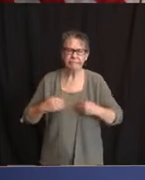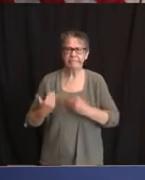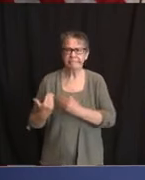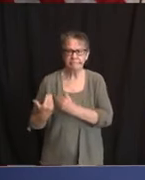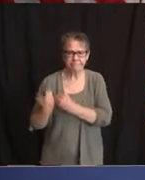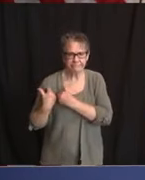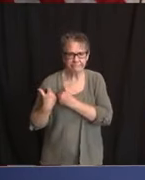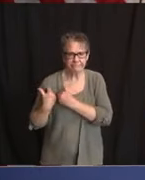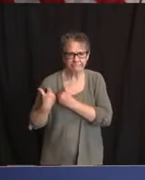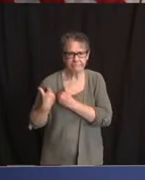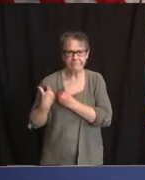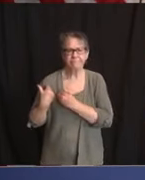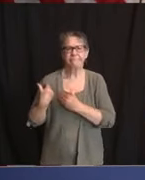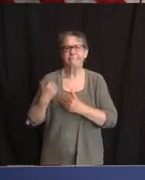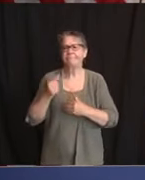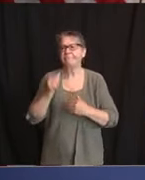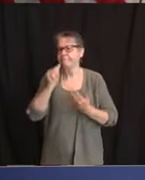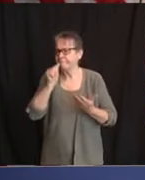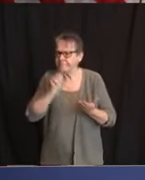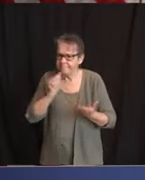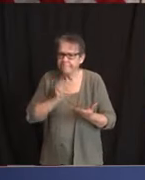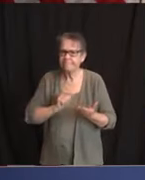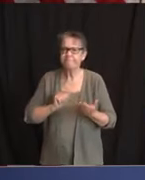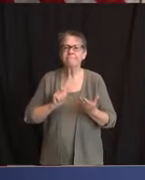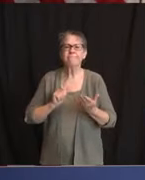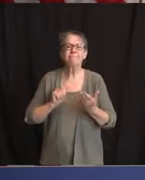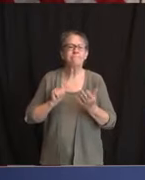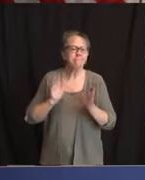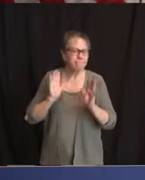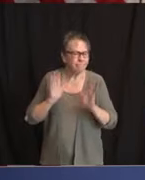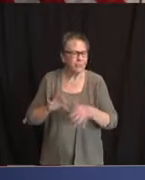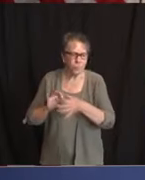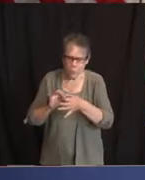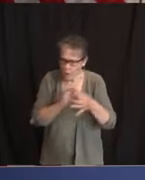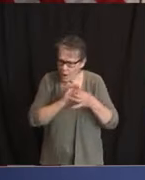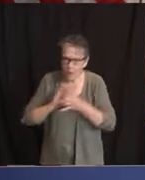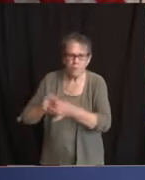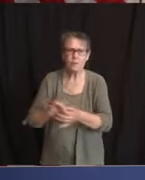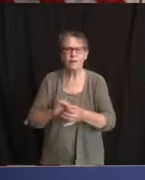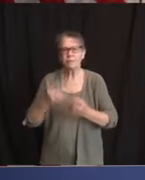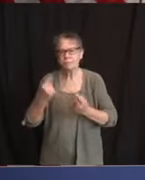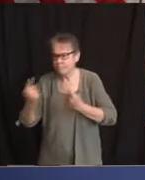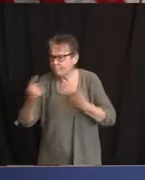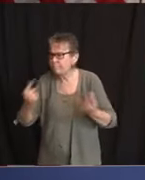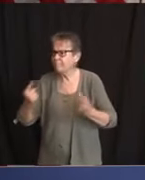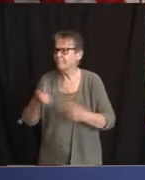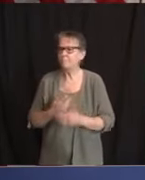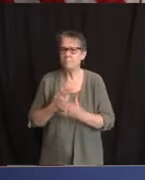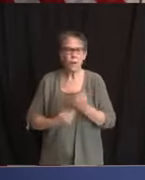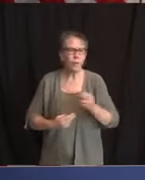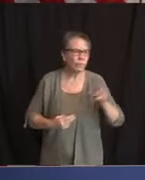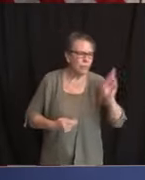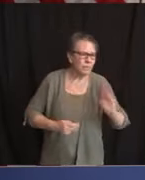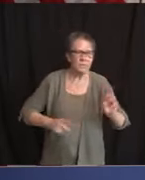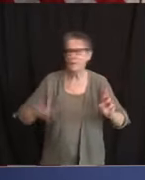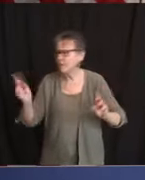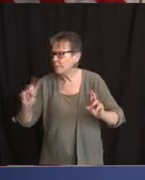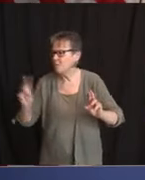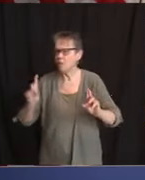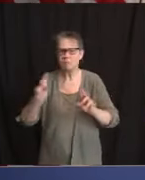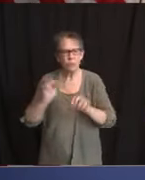together, across the aisle, across geographies. We got to keep that up. But, you know, again,